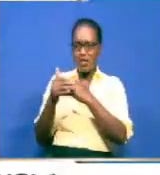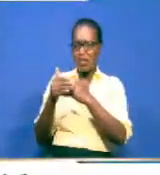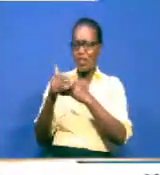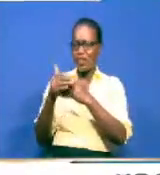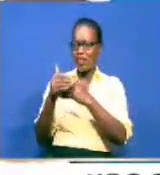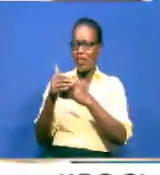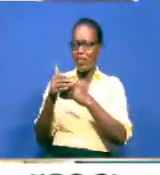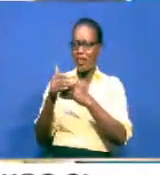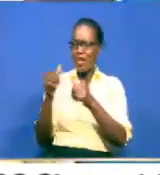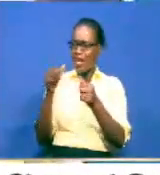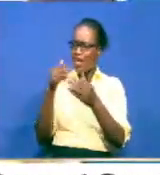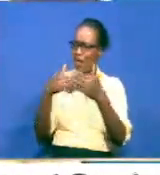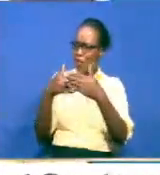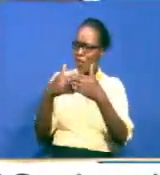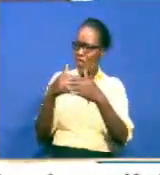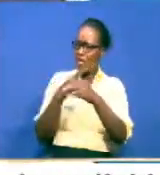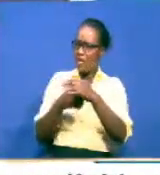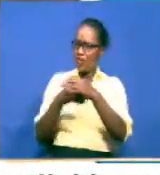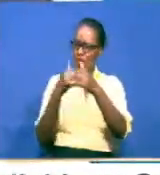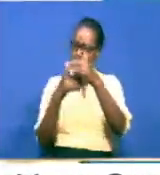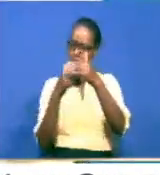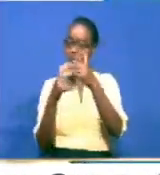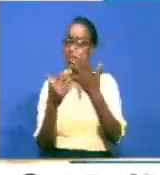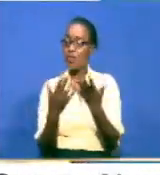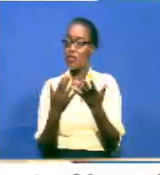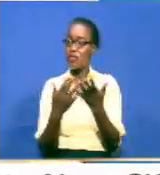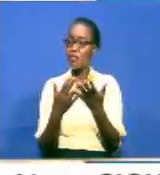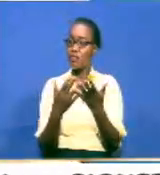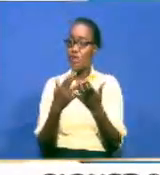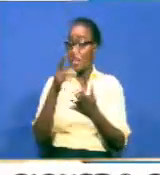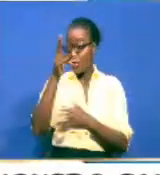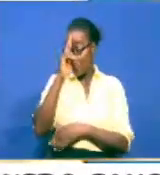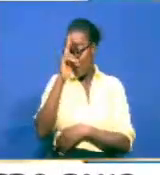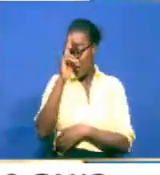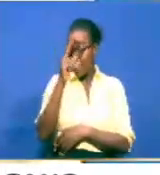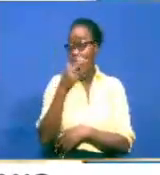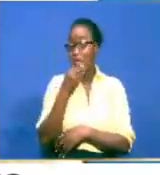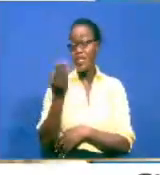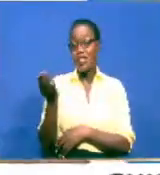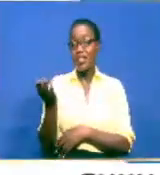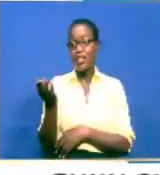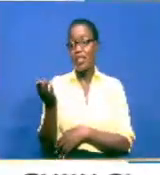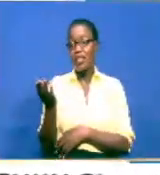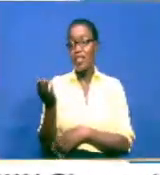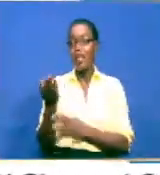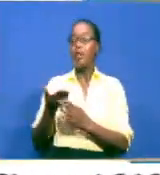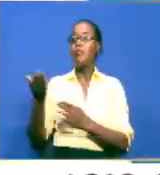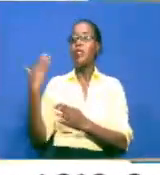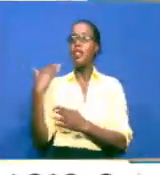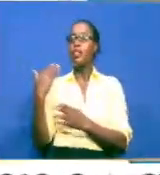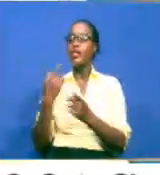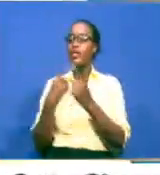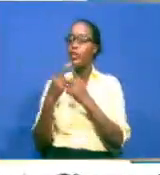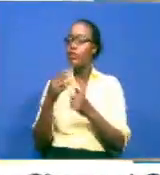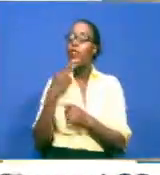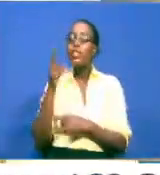time. It was, I think, 10 to 7. And then there's a police officer who was behind. So he talked to